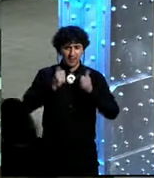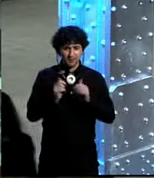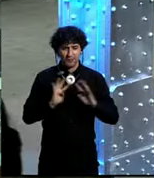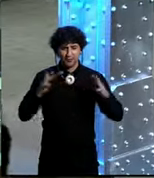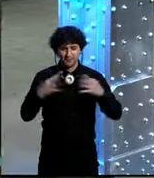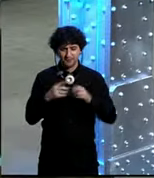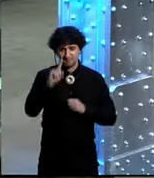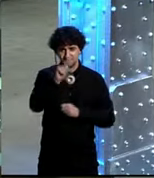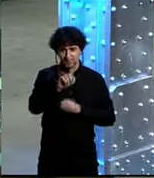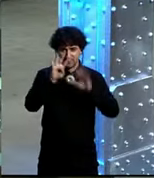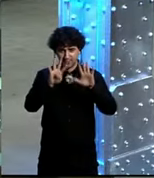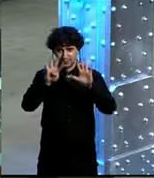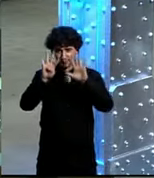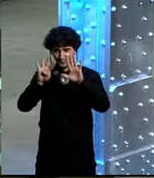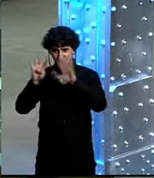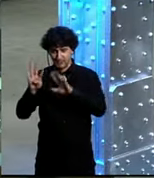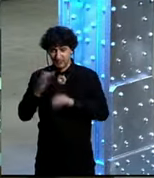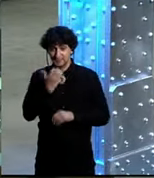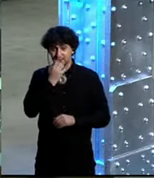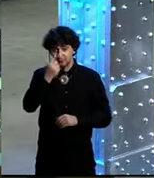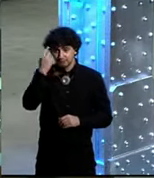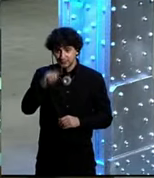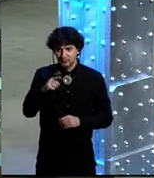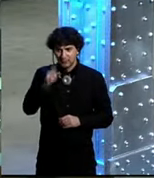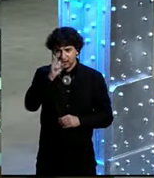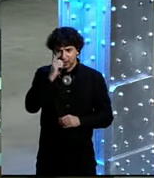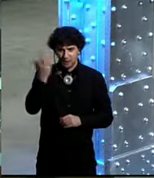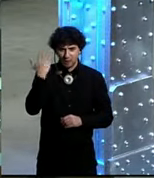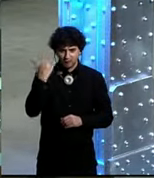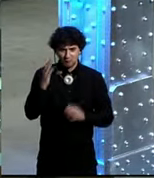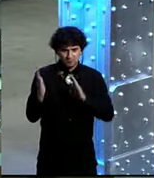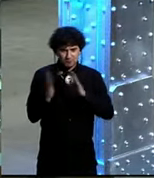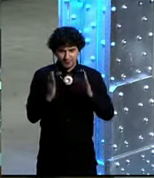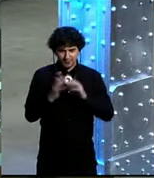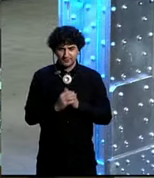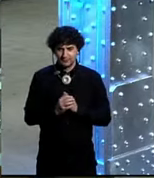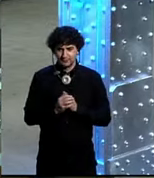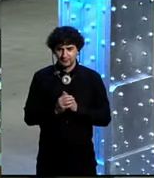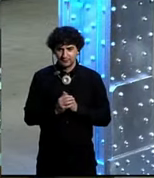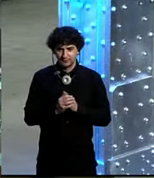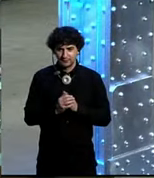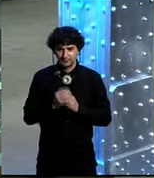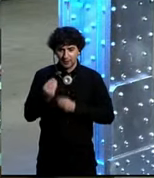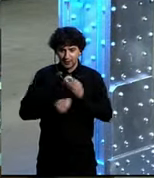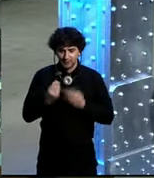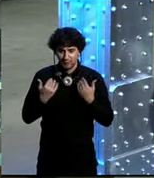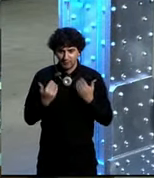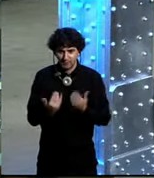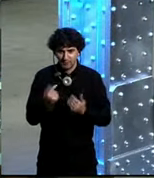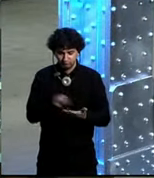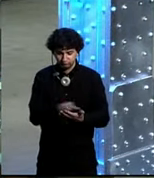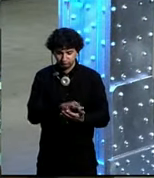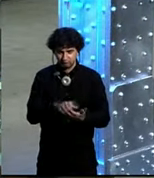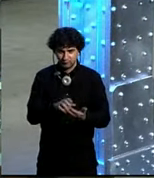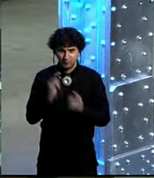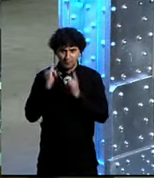He started in the internet in 1991. I don't know how old you are, but I remember I still had a modem. Those who made the